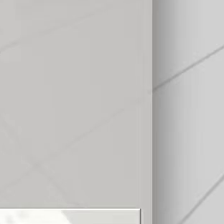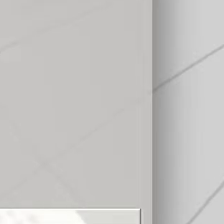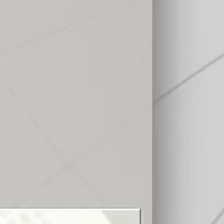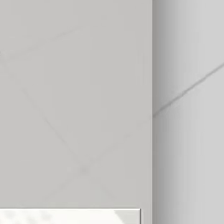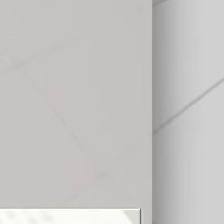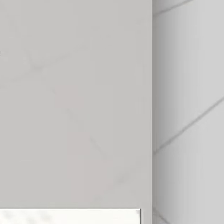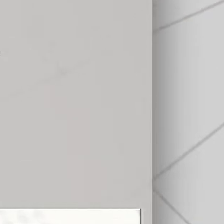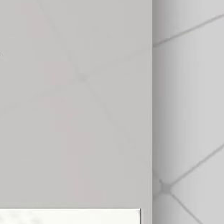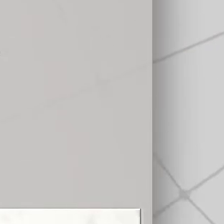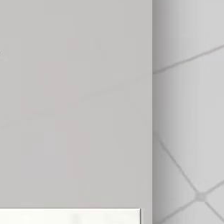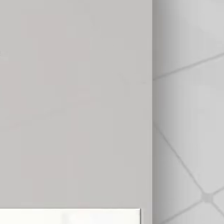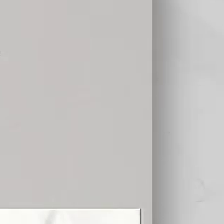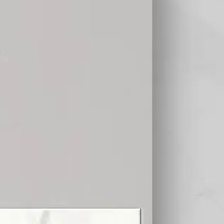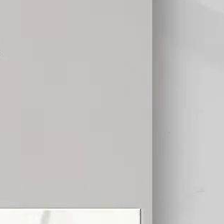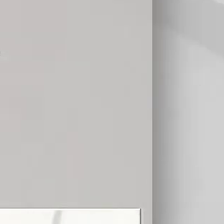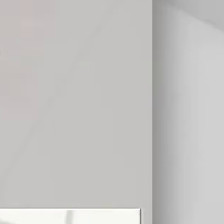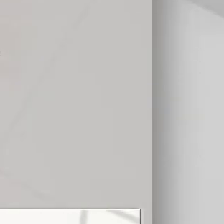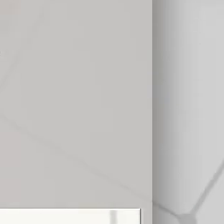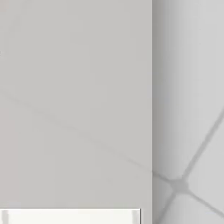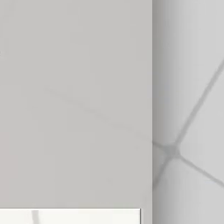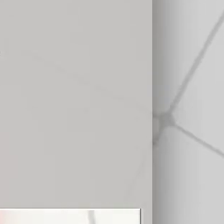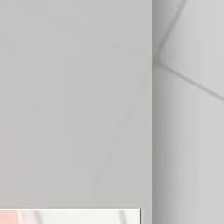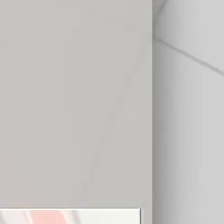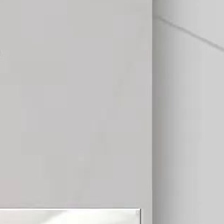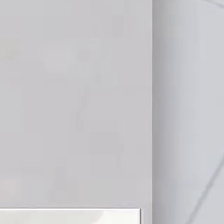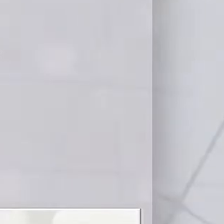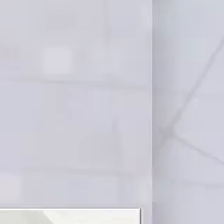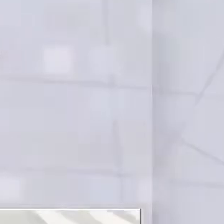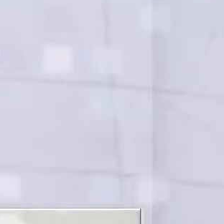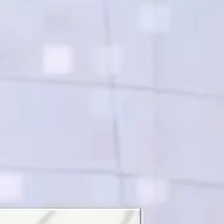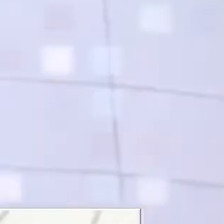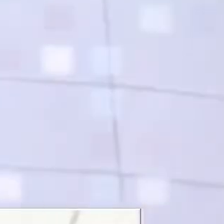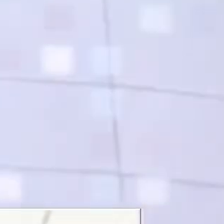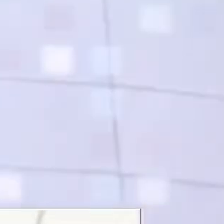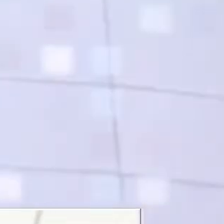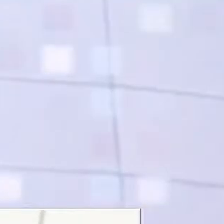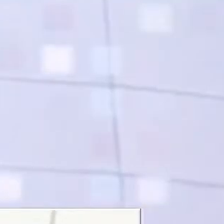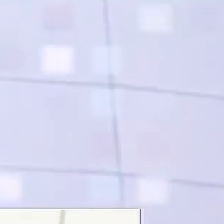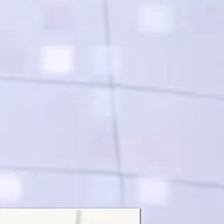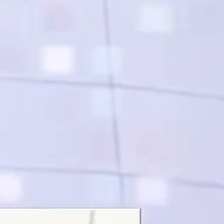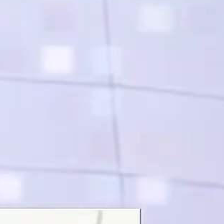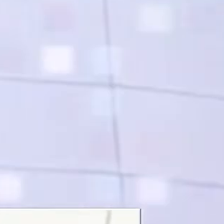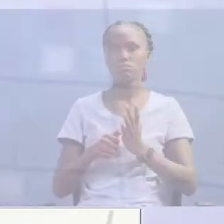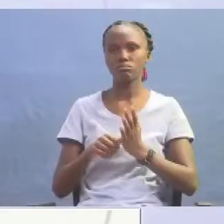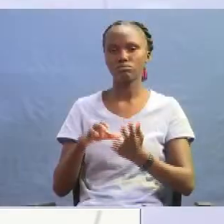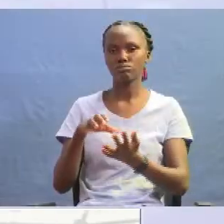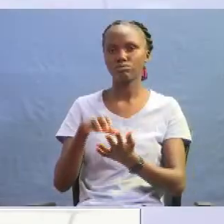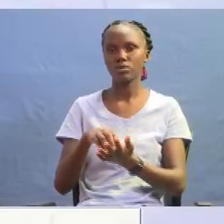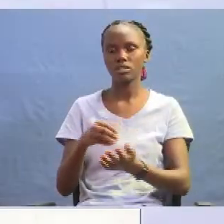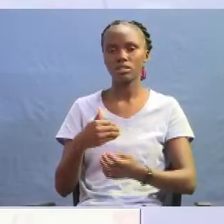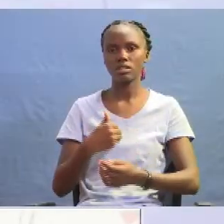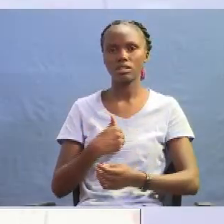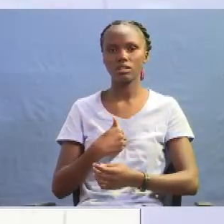arrested or charged under Terrorism Act under these specific circumstances, and this is